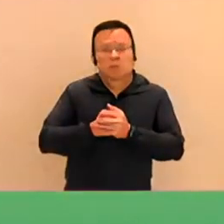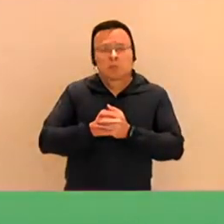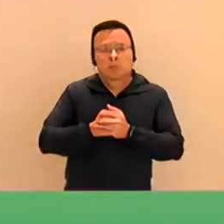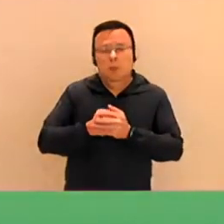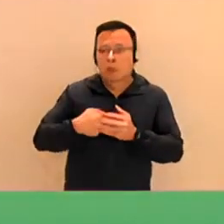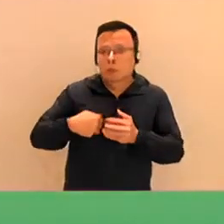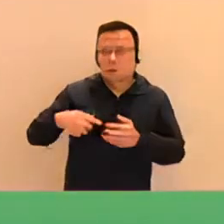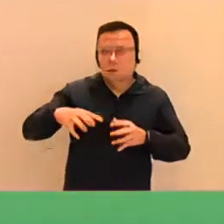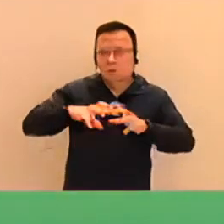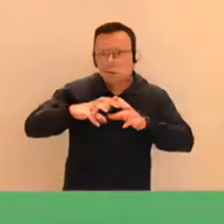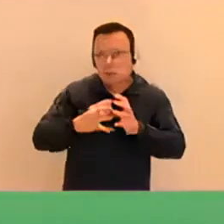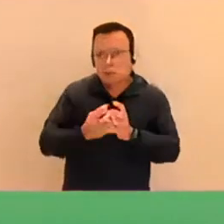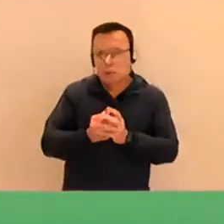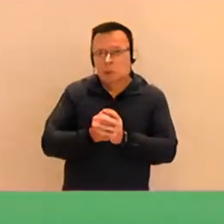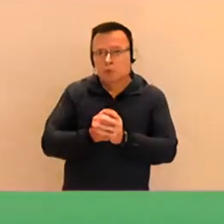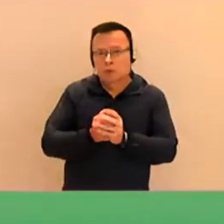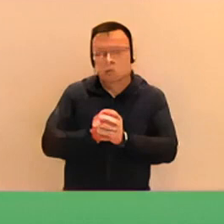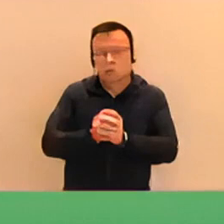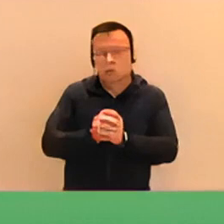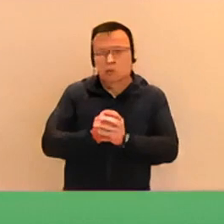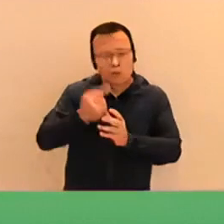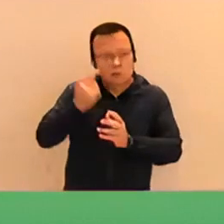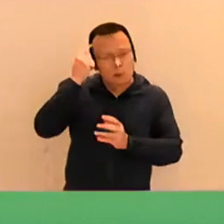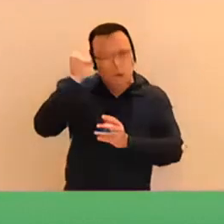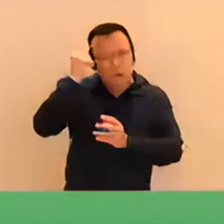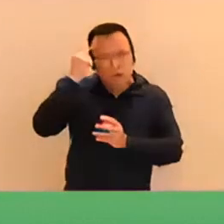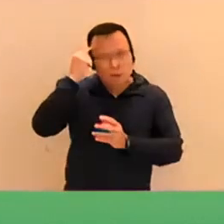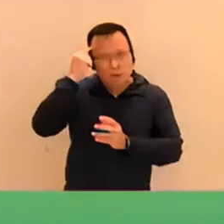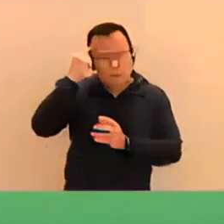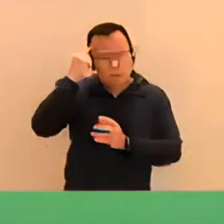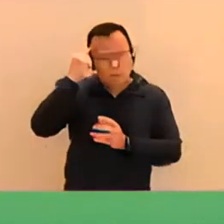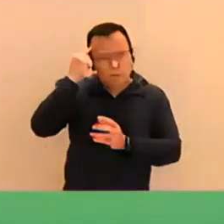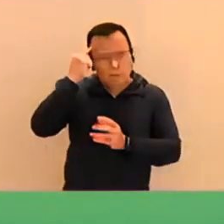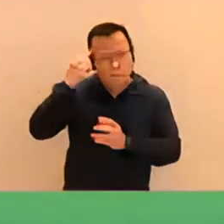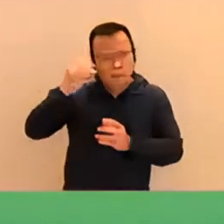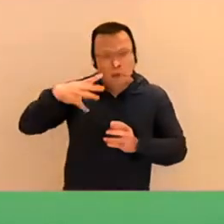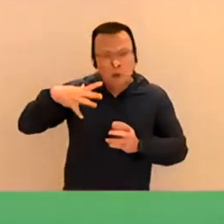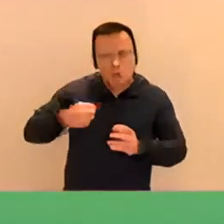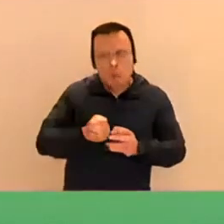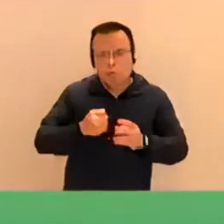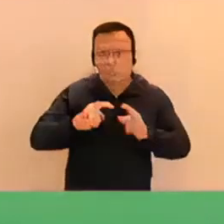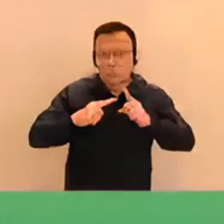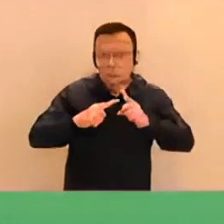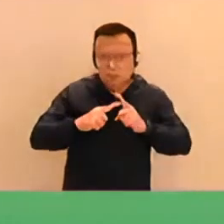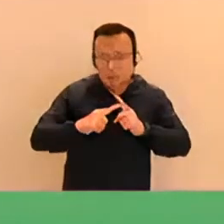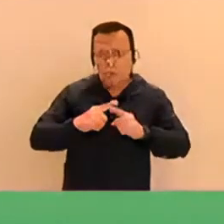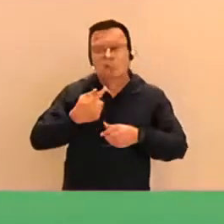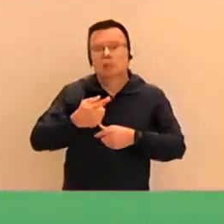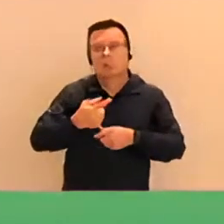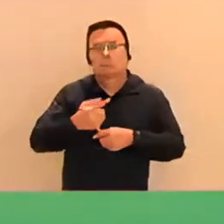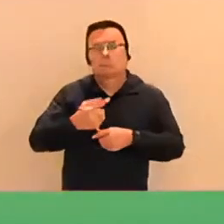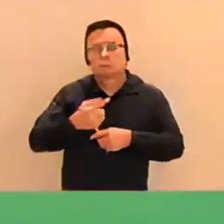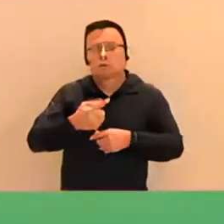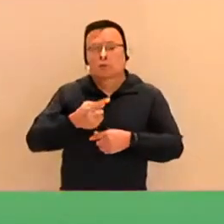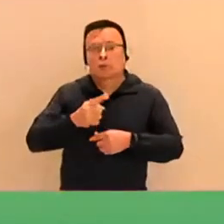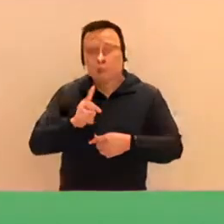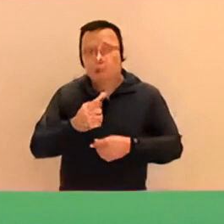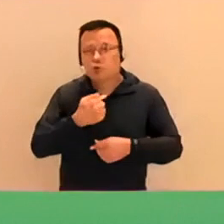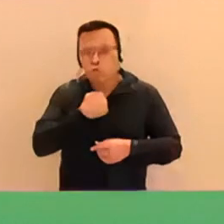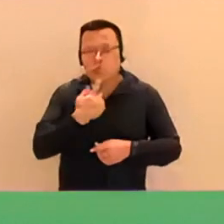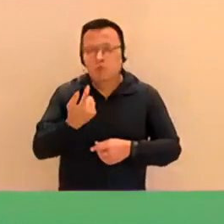energy consumed by end users. Then understand the heating or cooling for space heating and